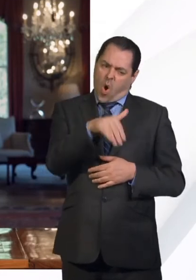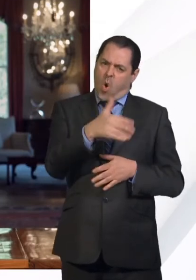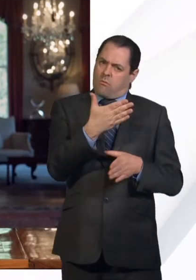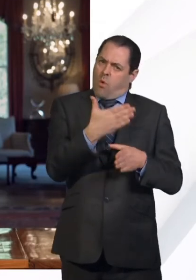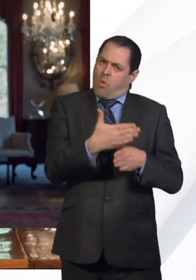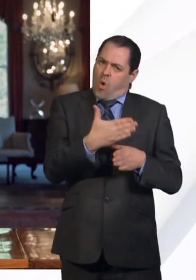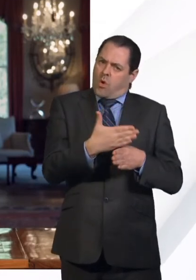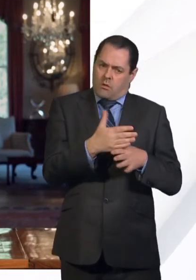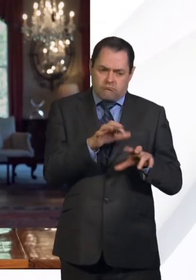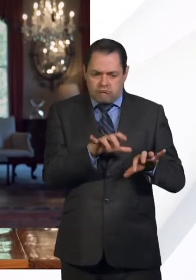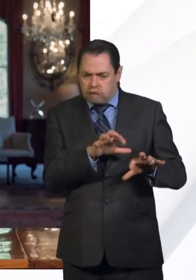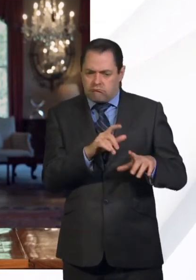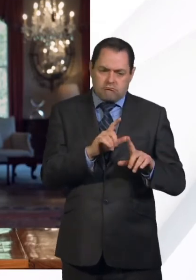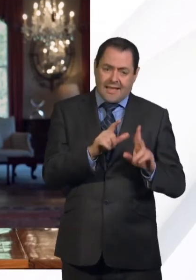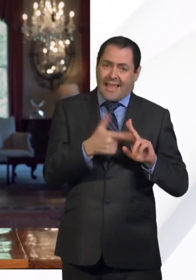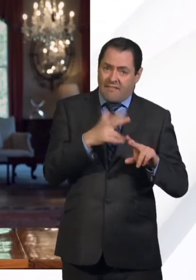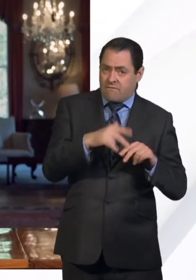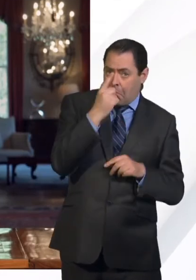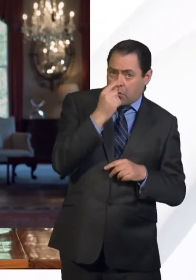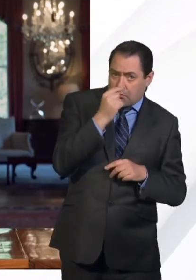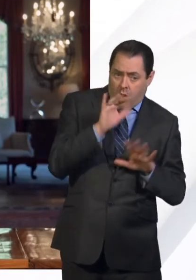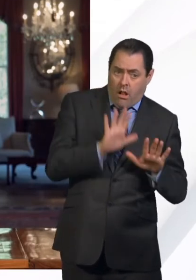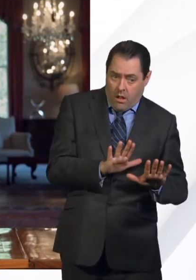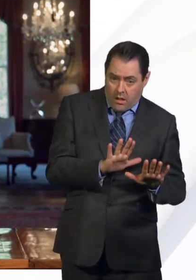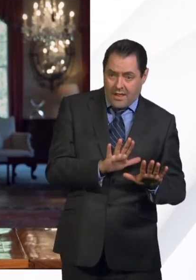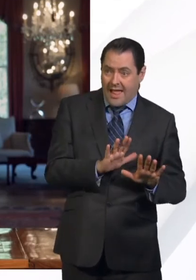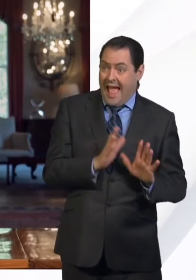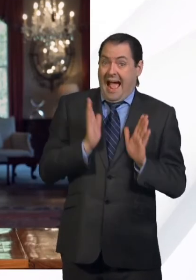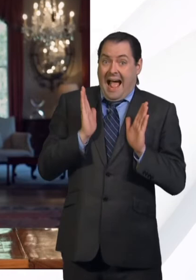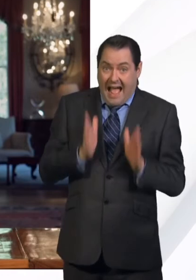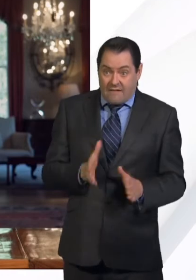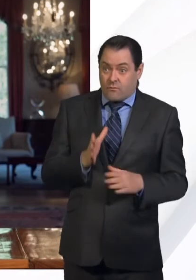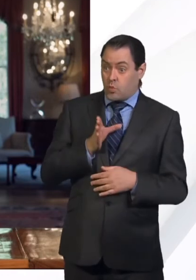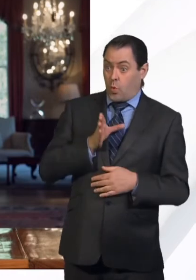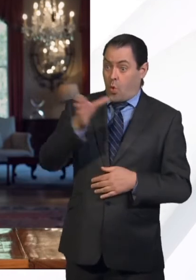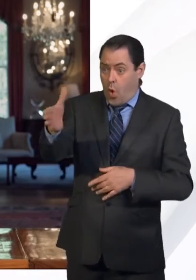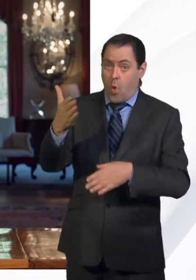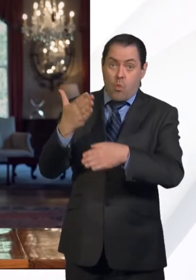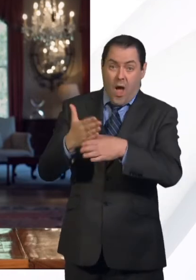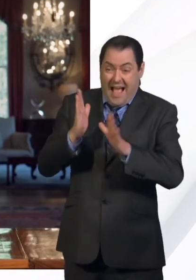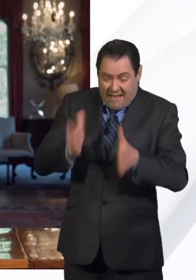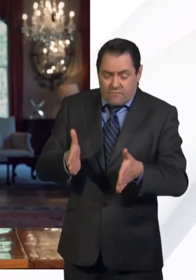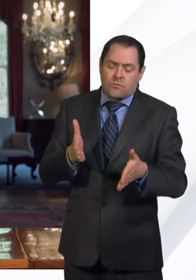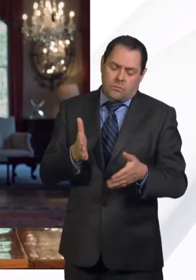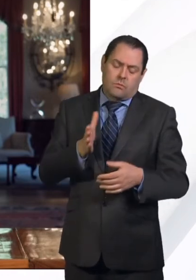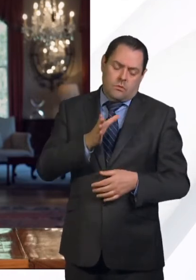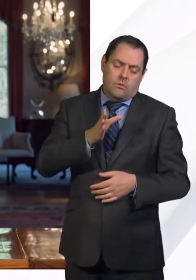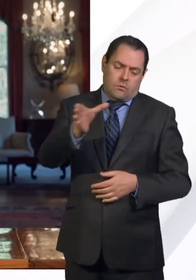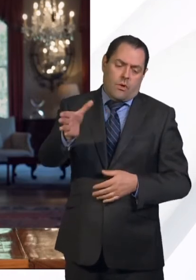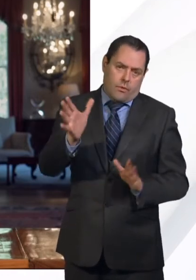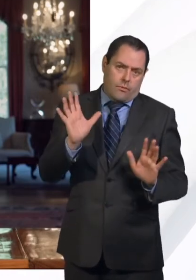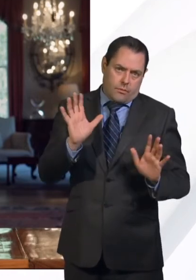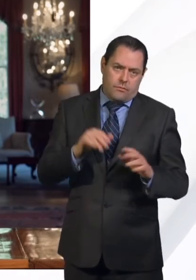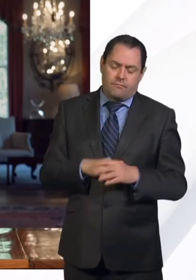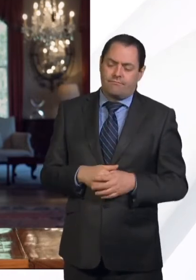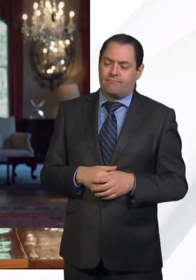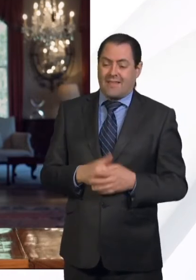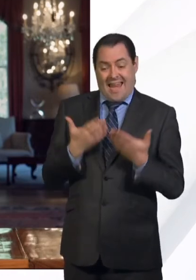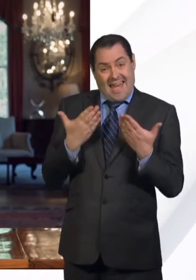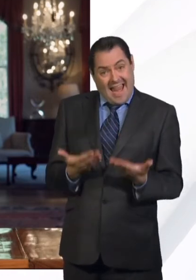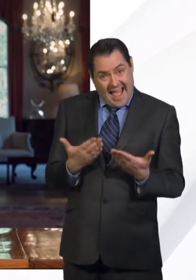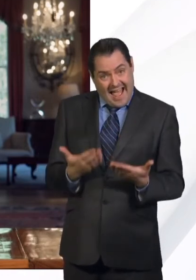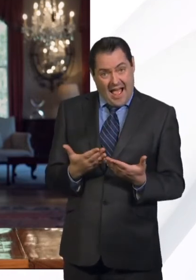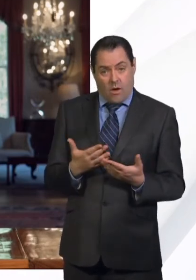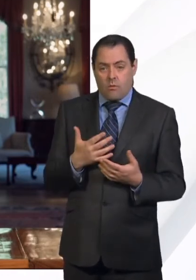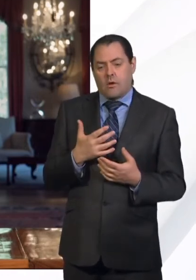you can, and only go to work if you must. We now need to stress that anyone who